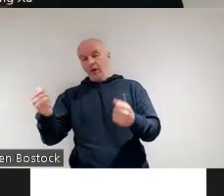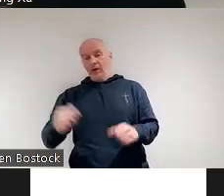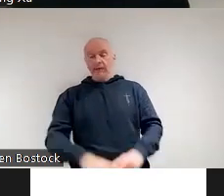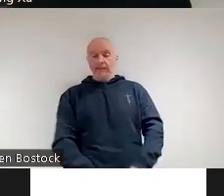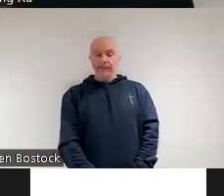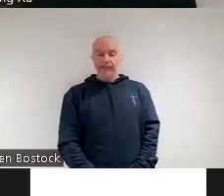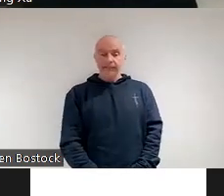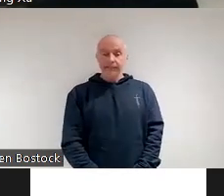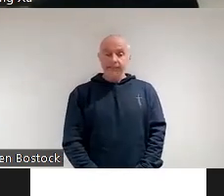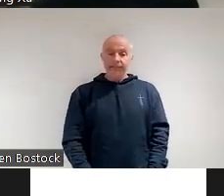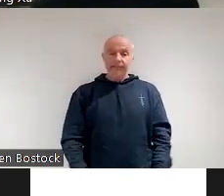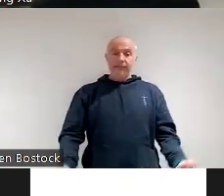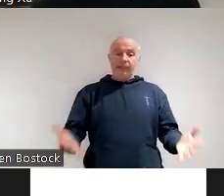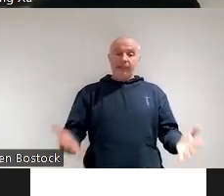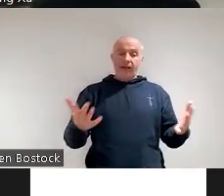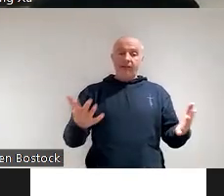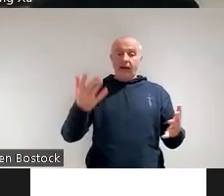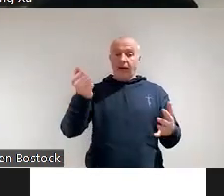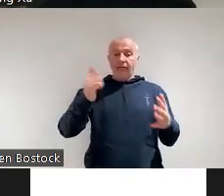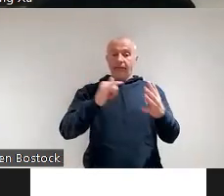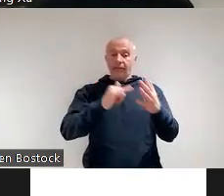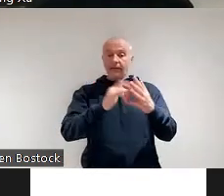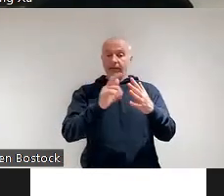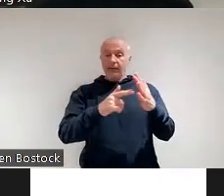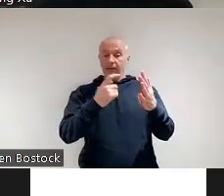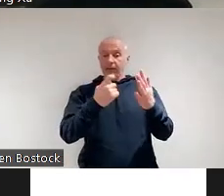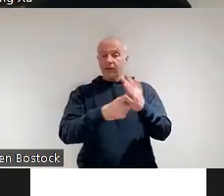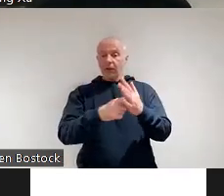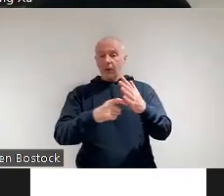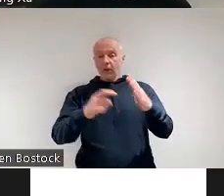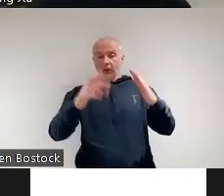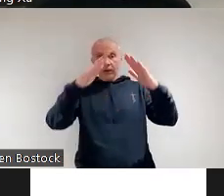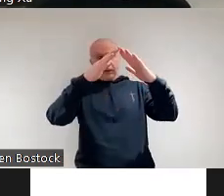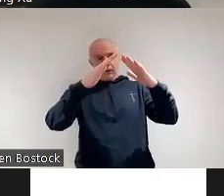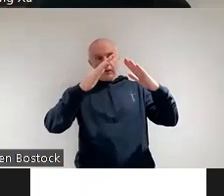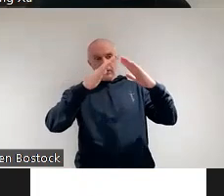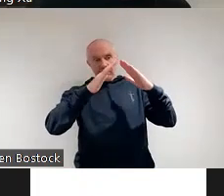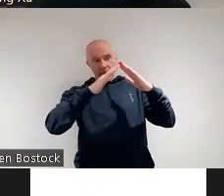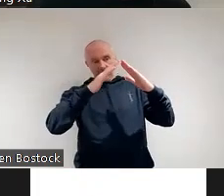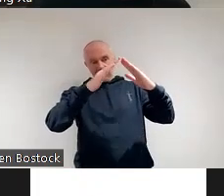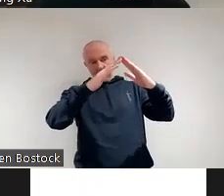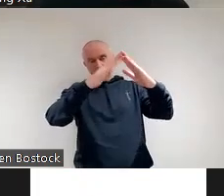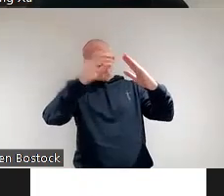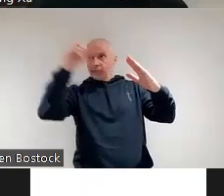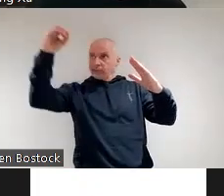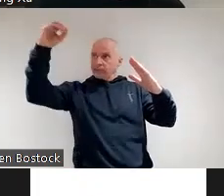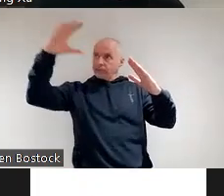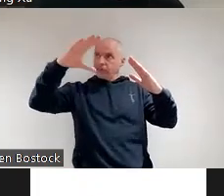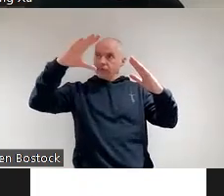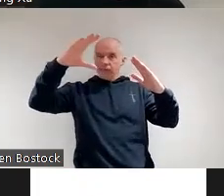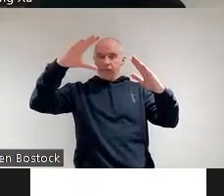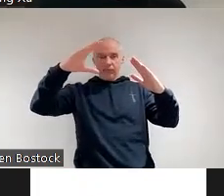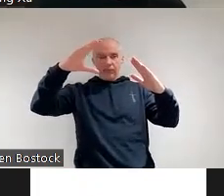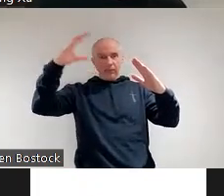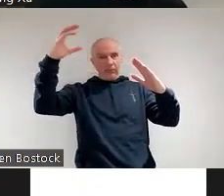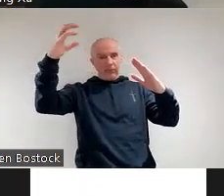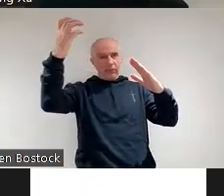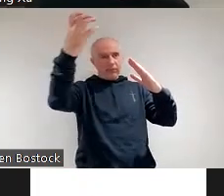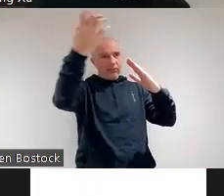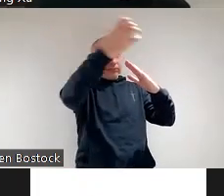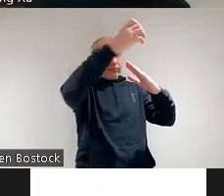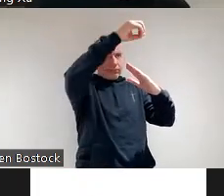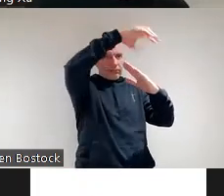you don't need to count on the grid. You can generate the energy yourself, and then for any surplus